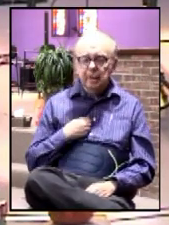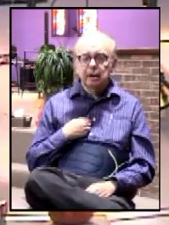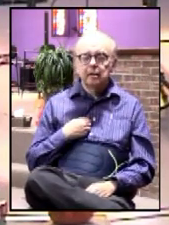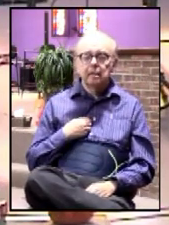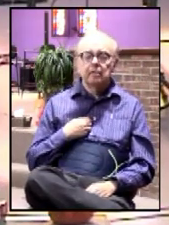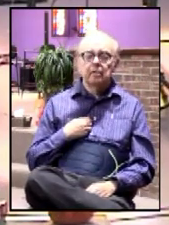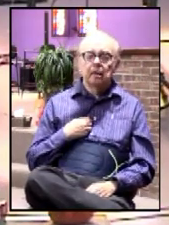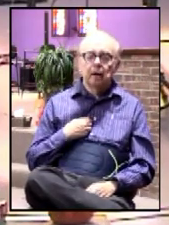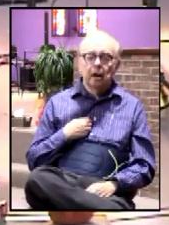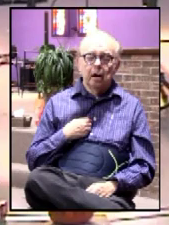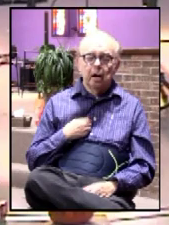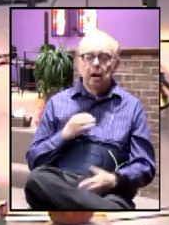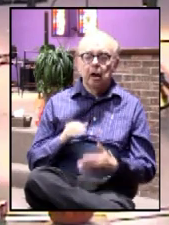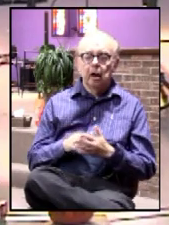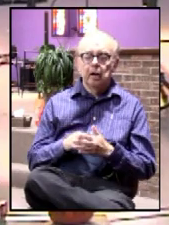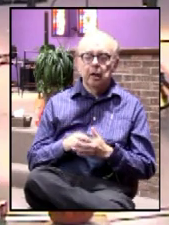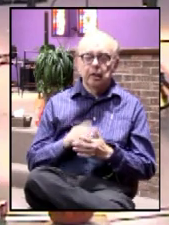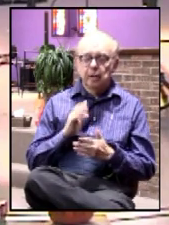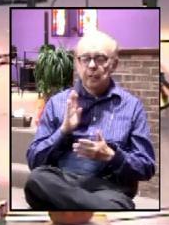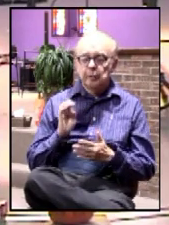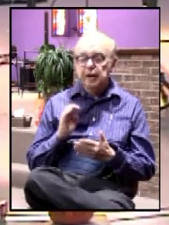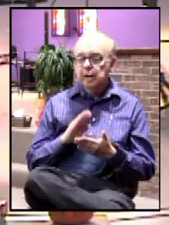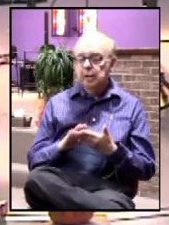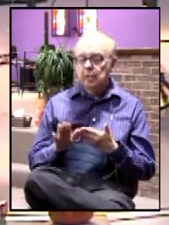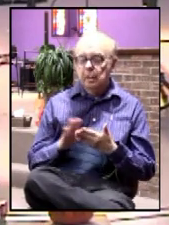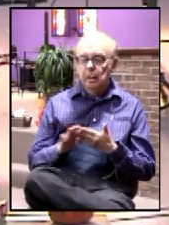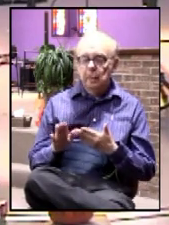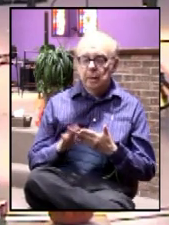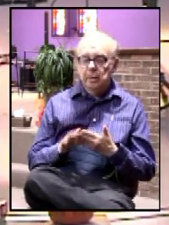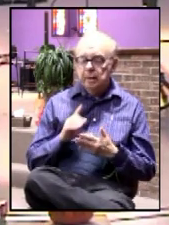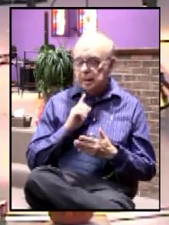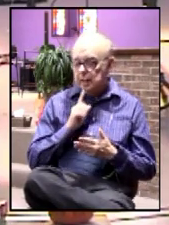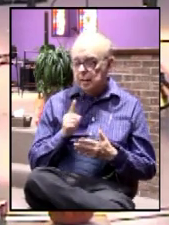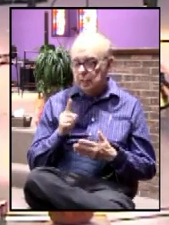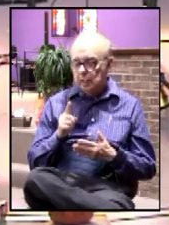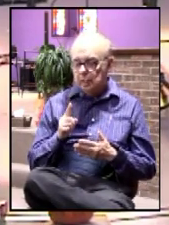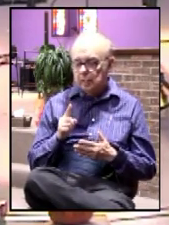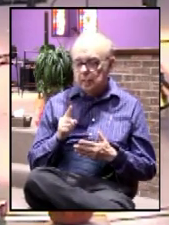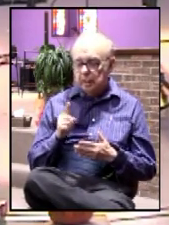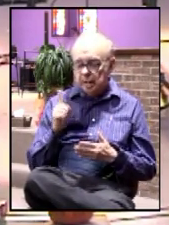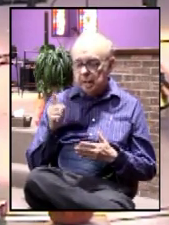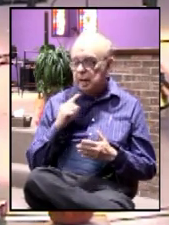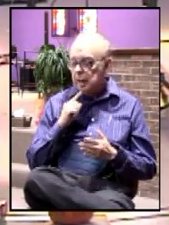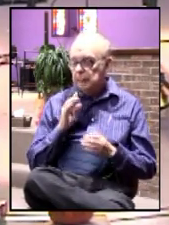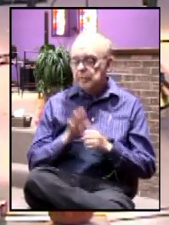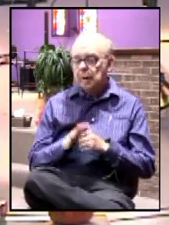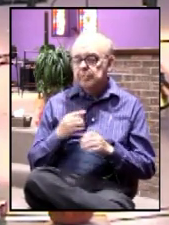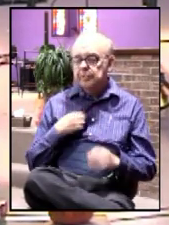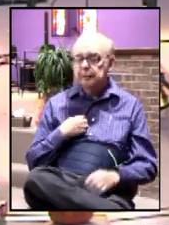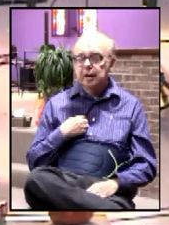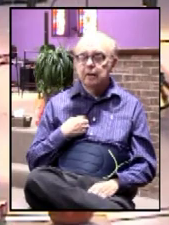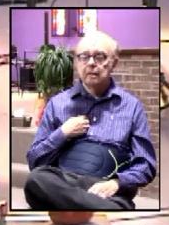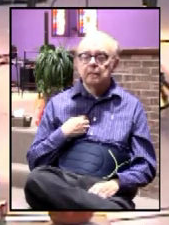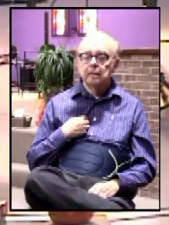me that this was going to be easy. As a matter of fact, he promised me,